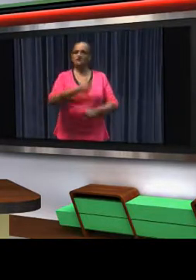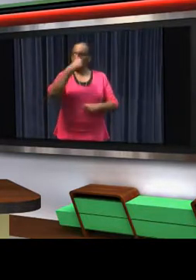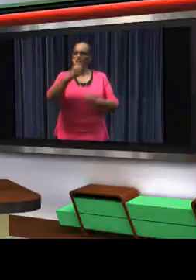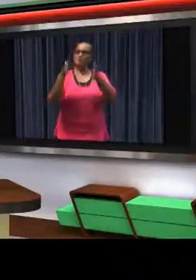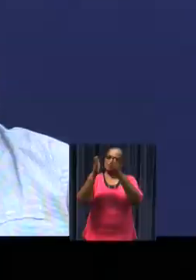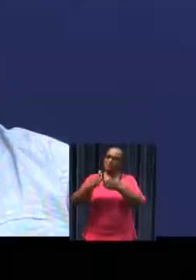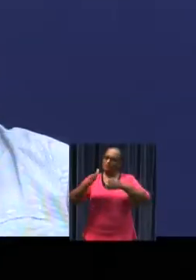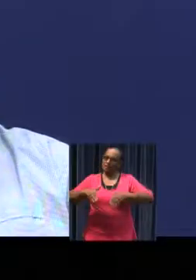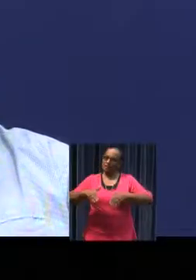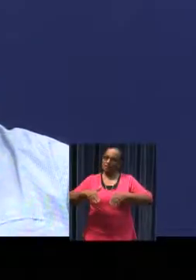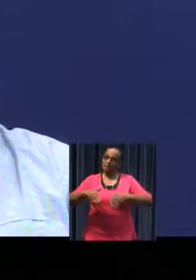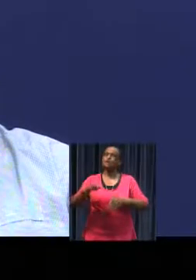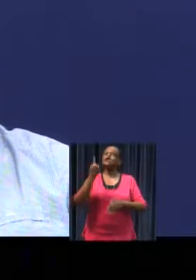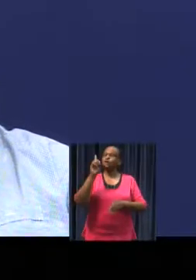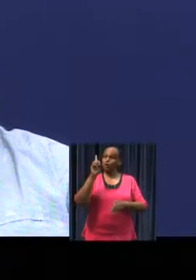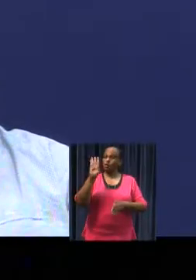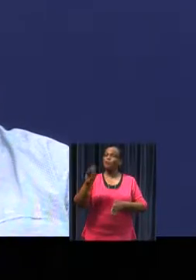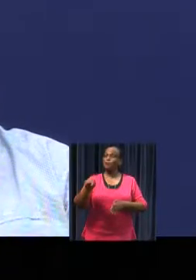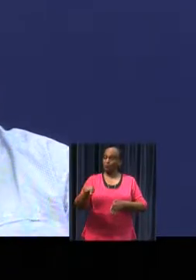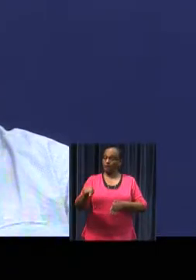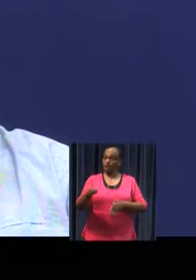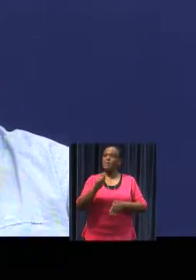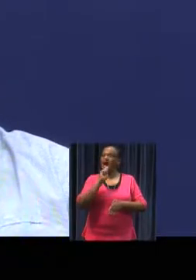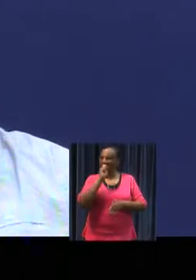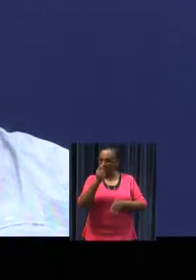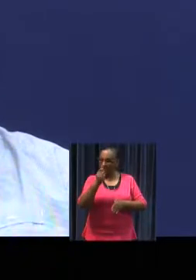December according to the